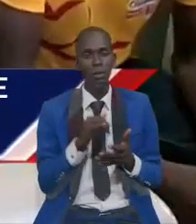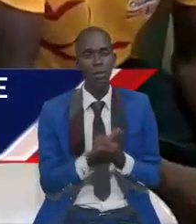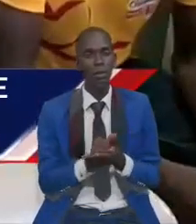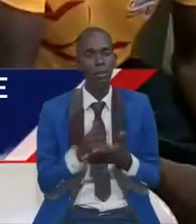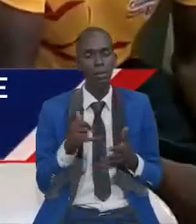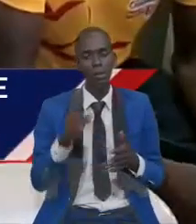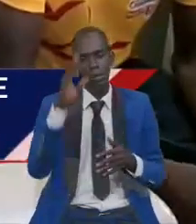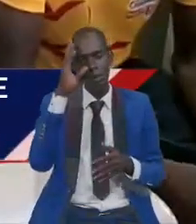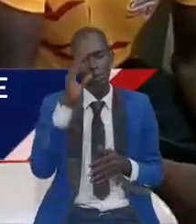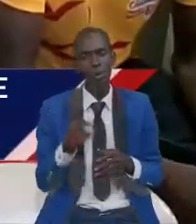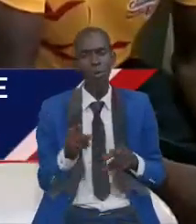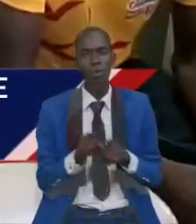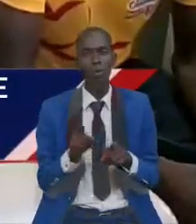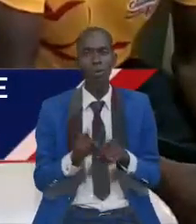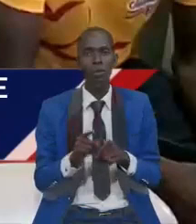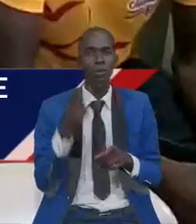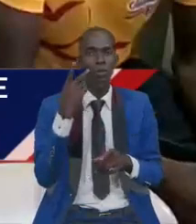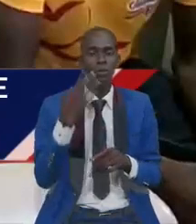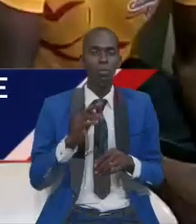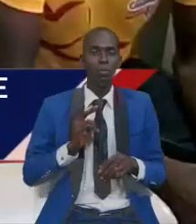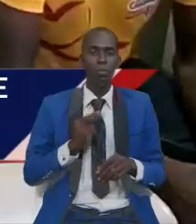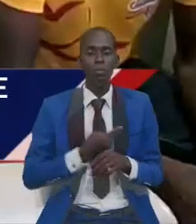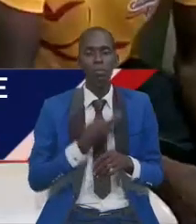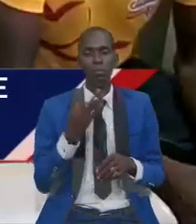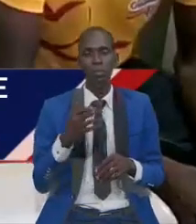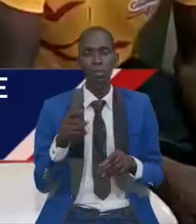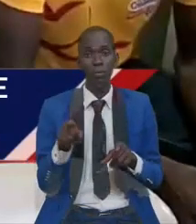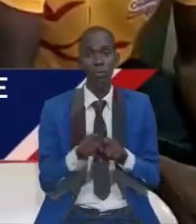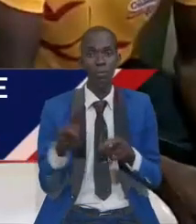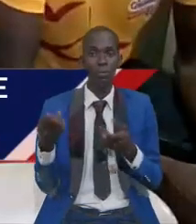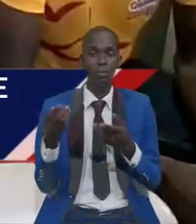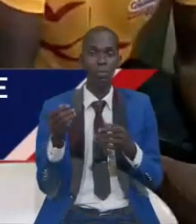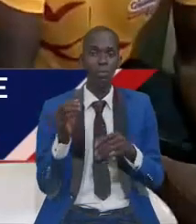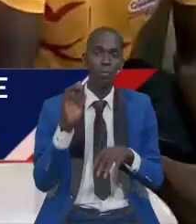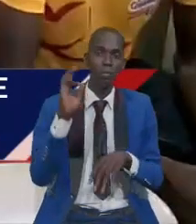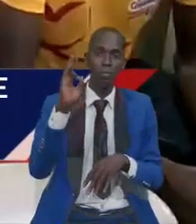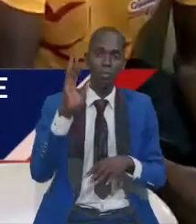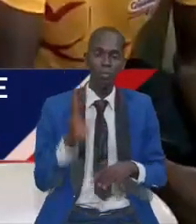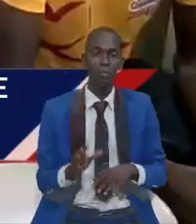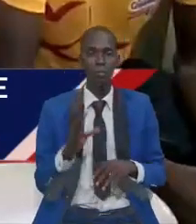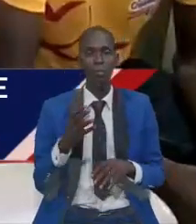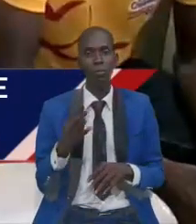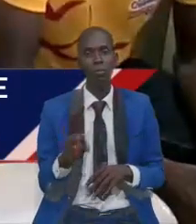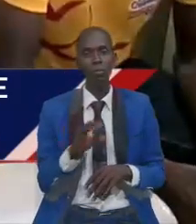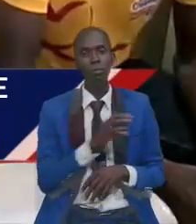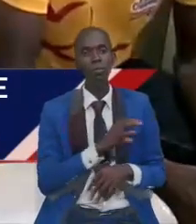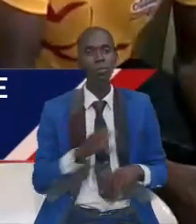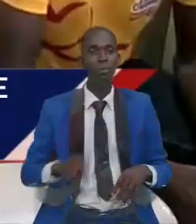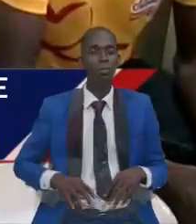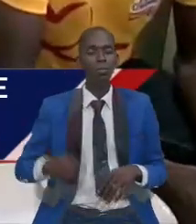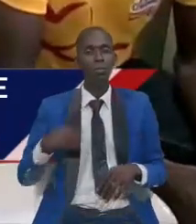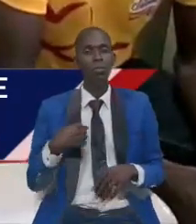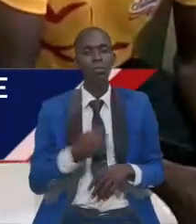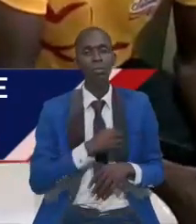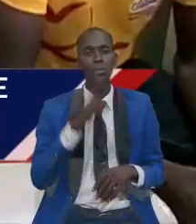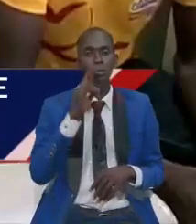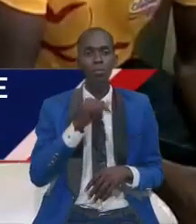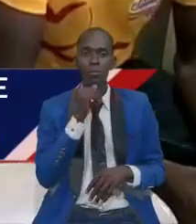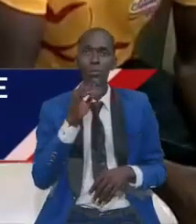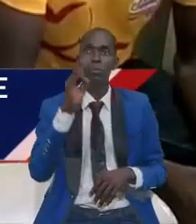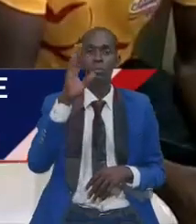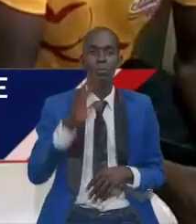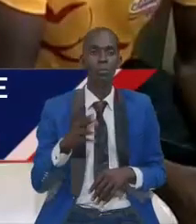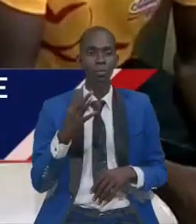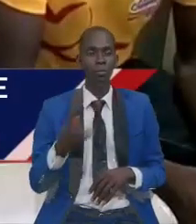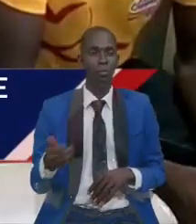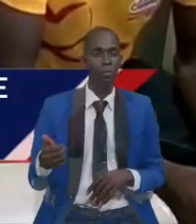as of the ministers of Christ. Ministers of Christ. We're not ministers of ourselves.